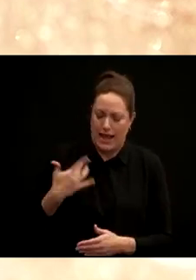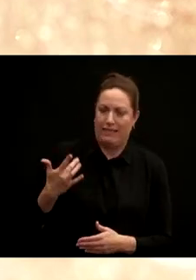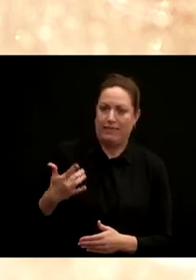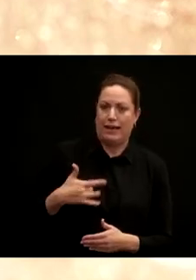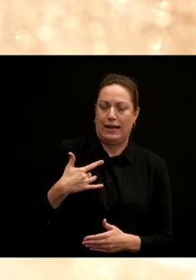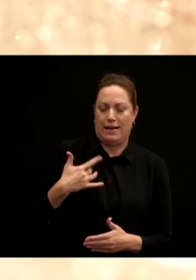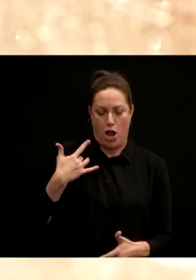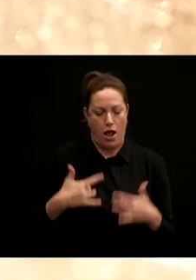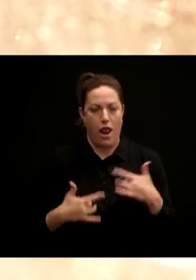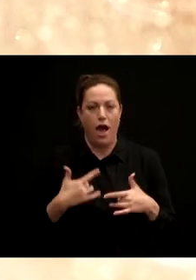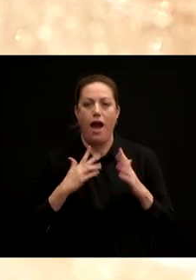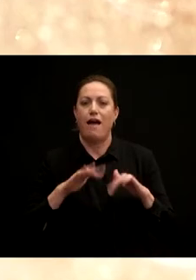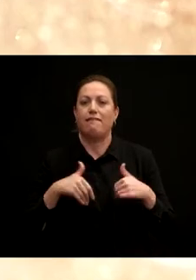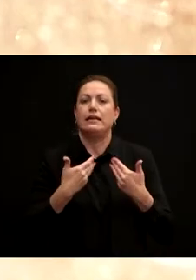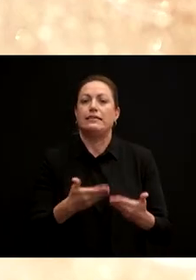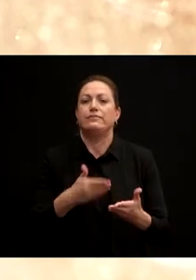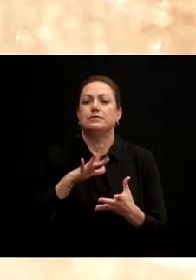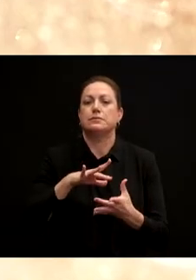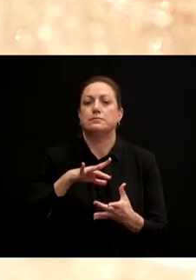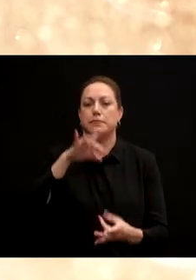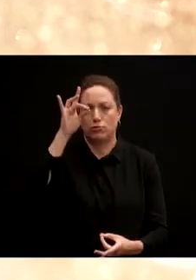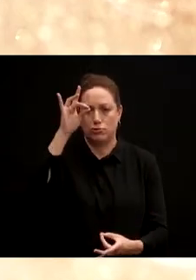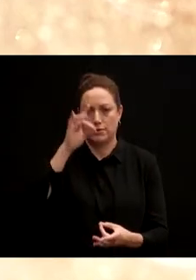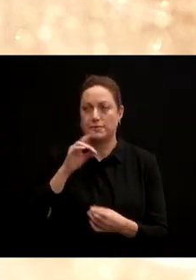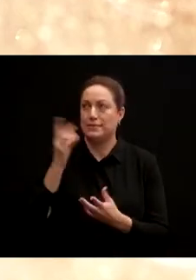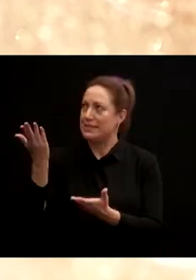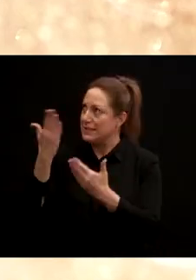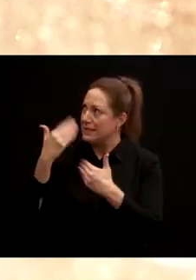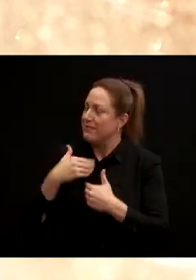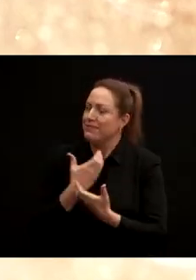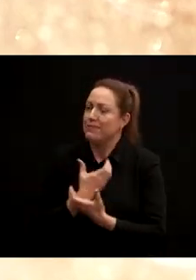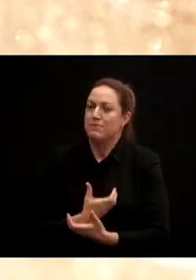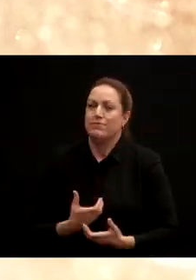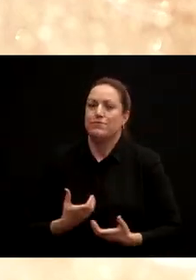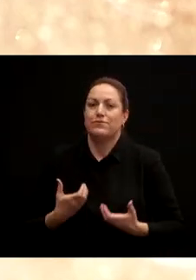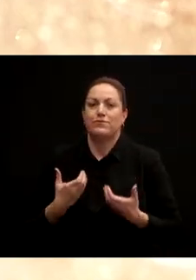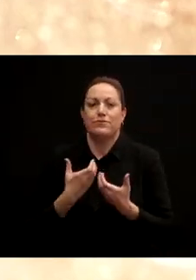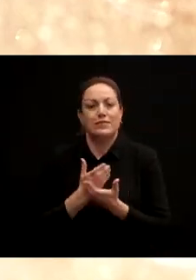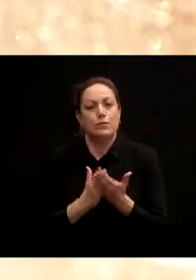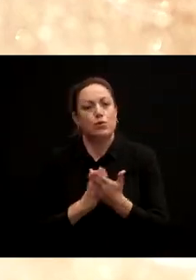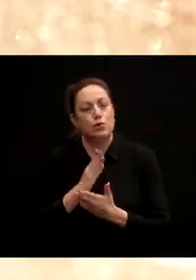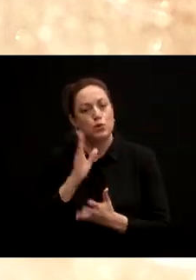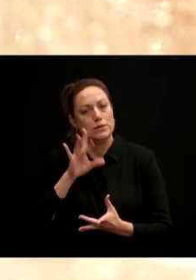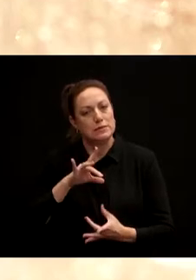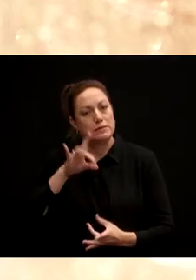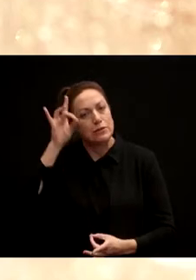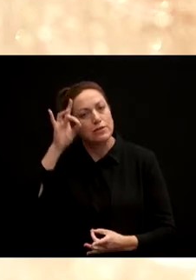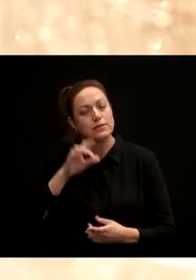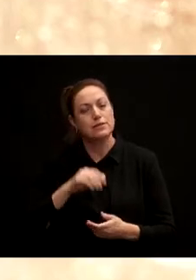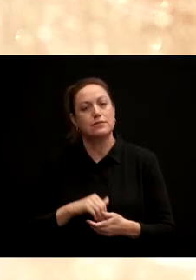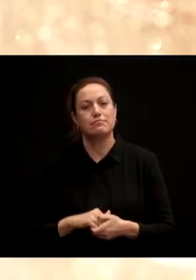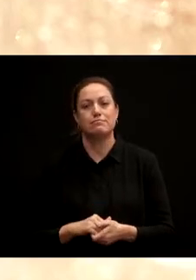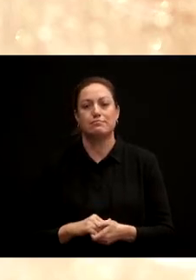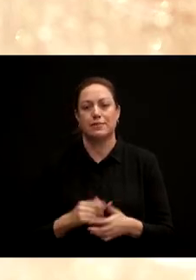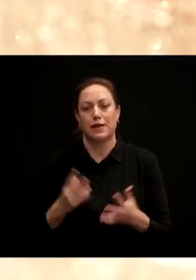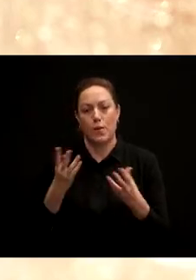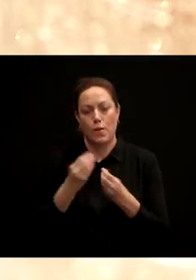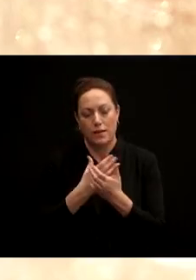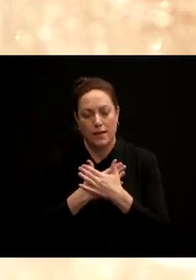life-giving spirit. He comforts us with his spirit of renewal and